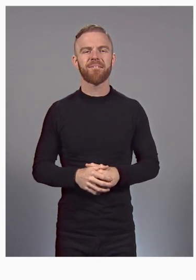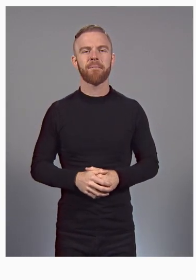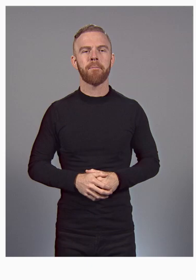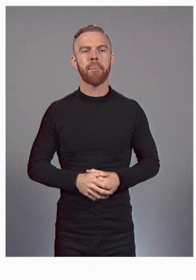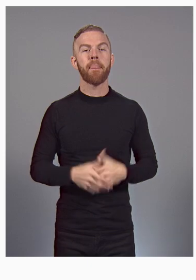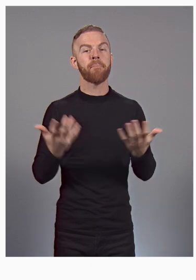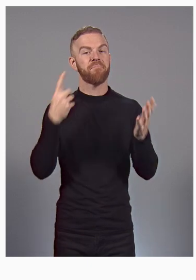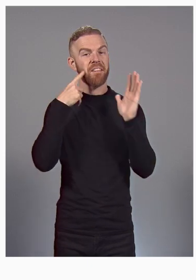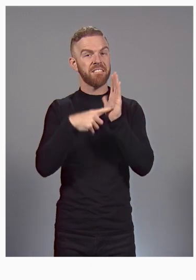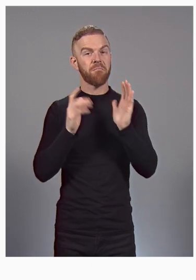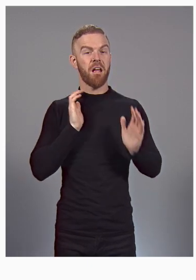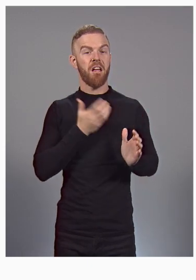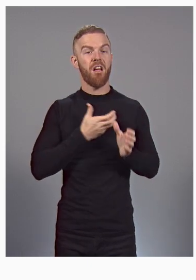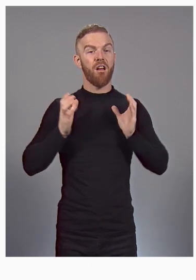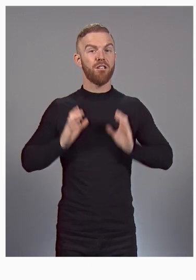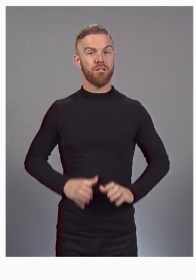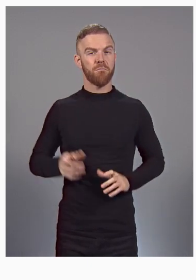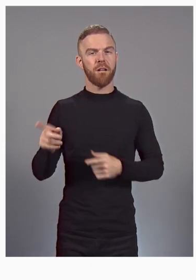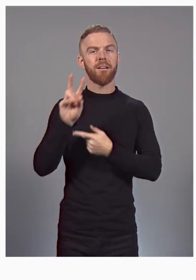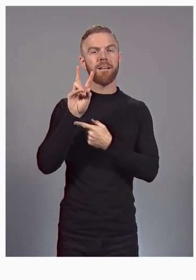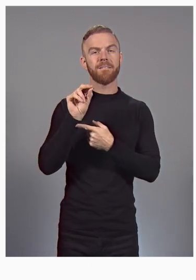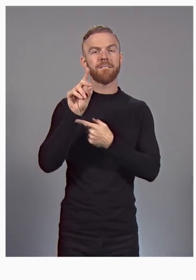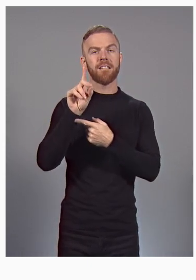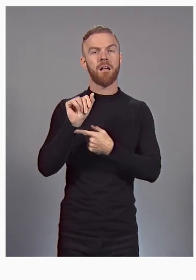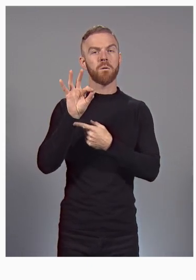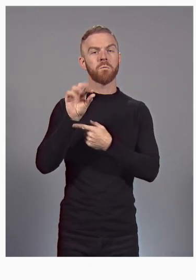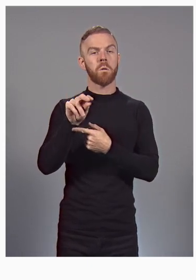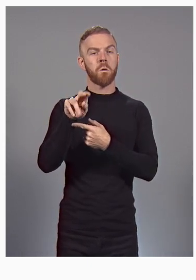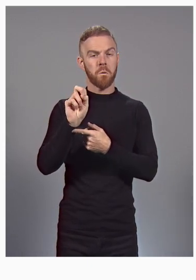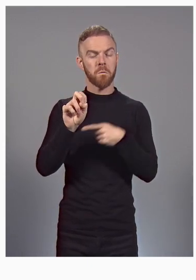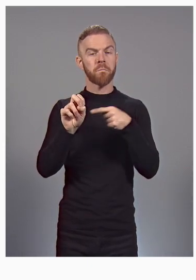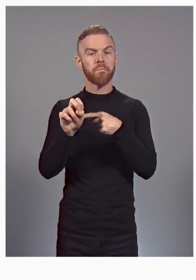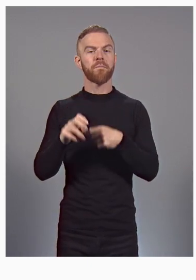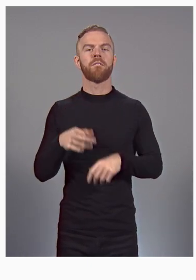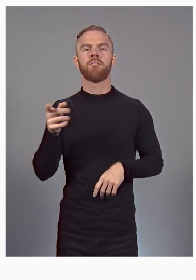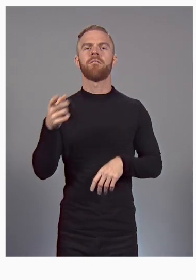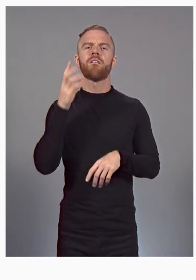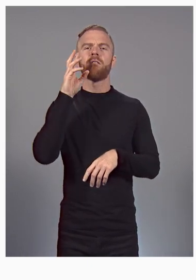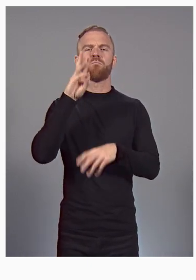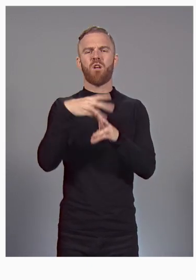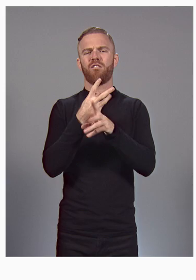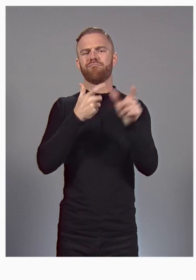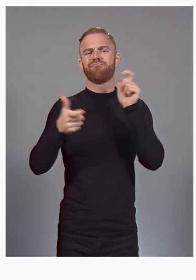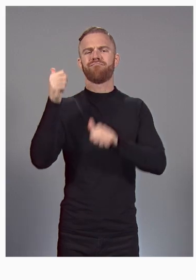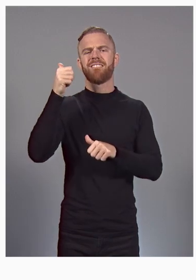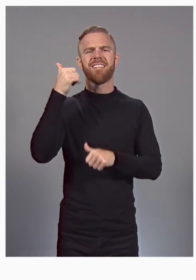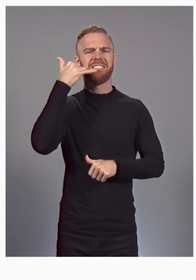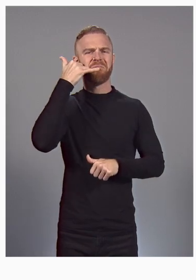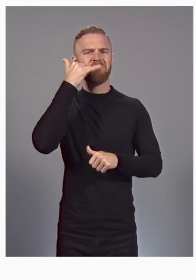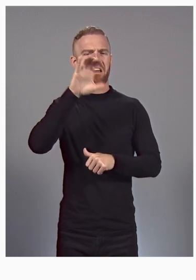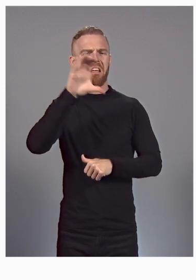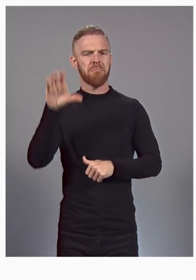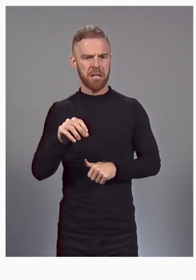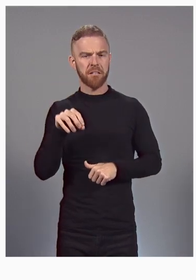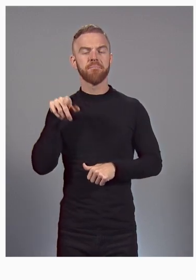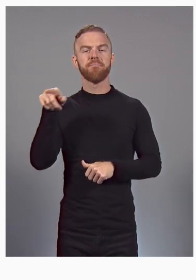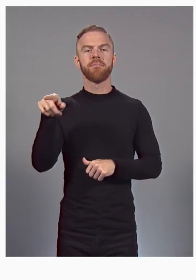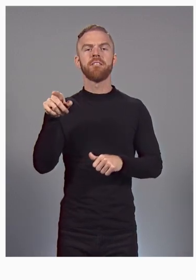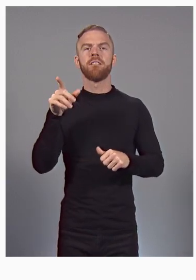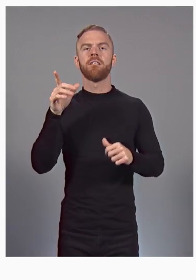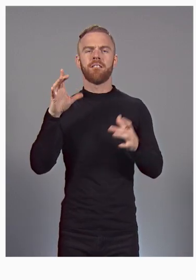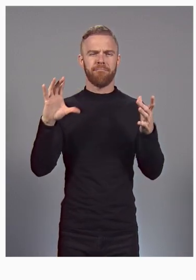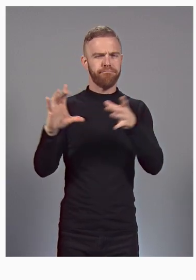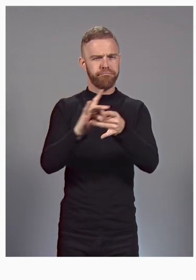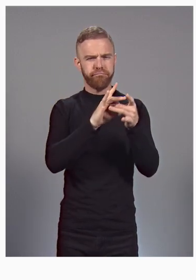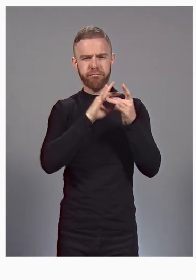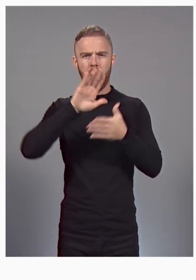Take, for example, our customer, Vodafone. As one of the world's largest telecommunication companies,